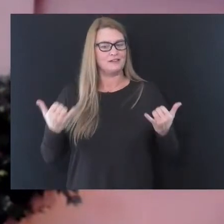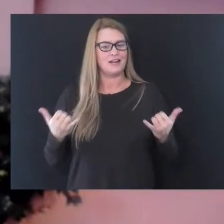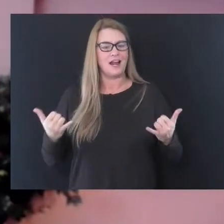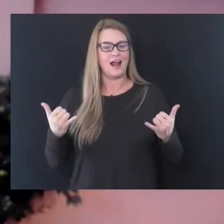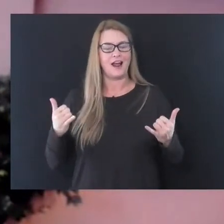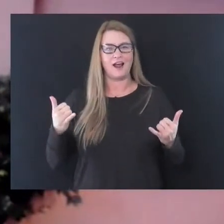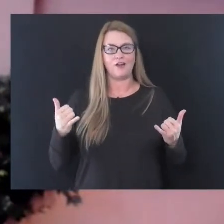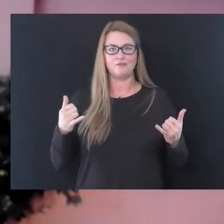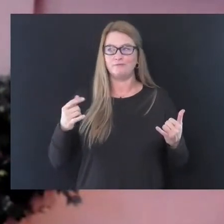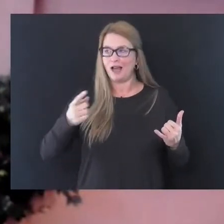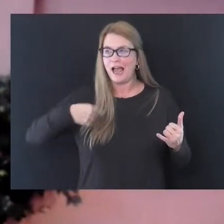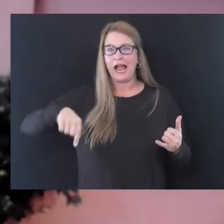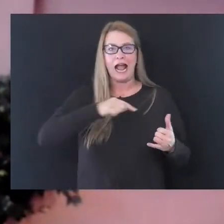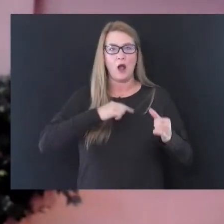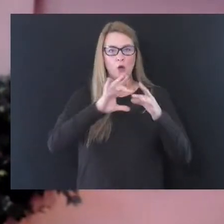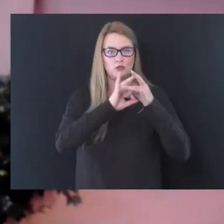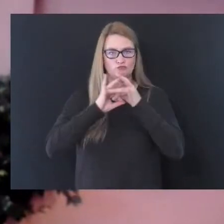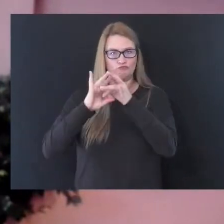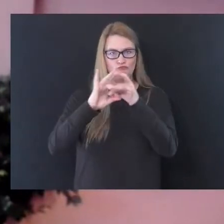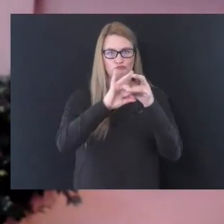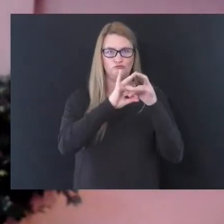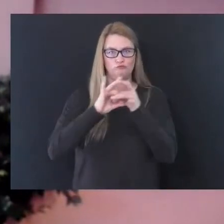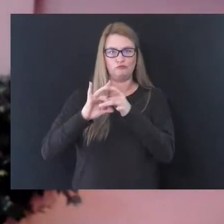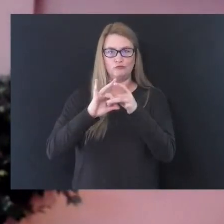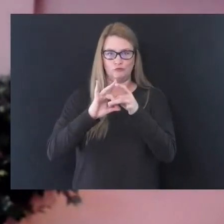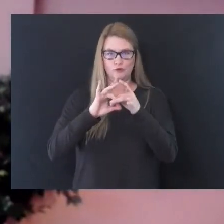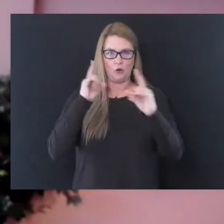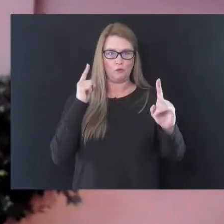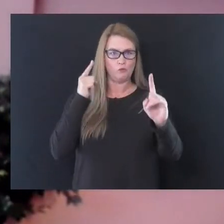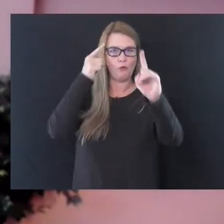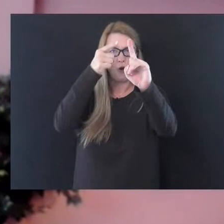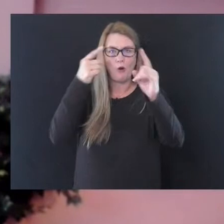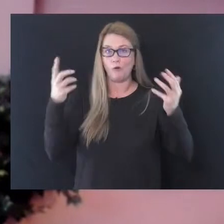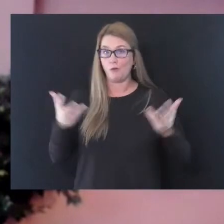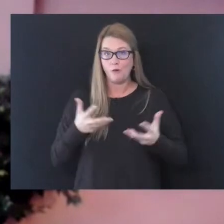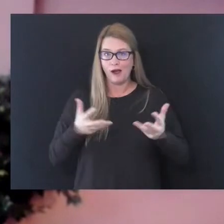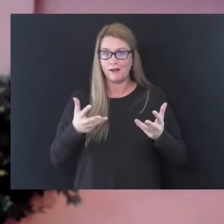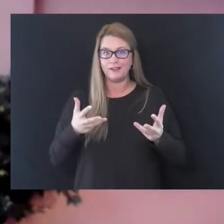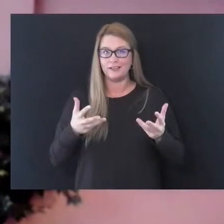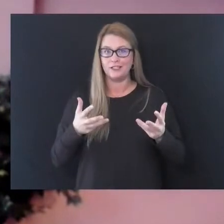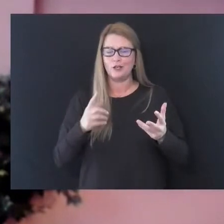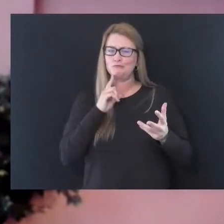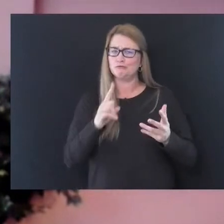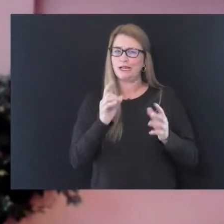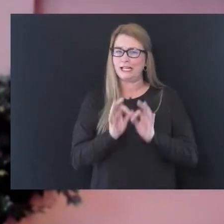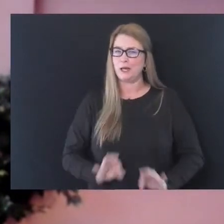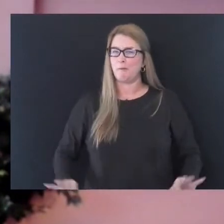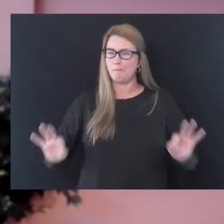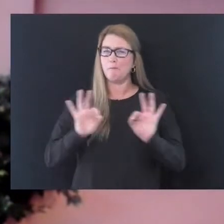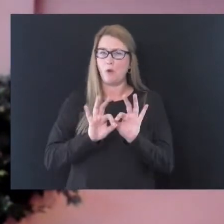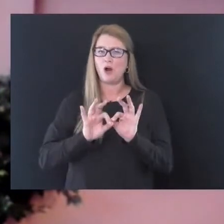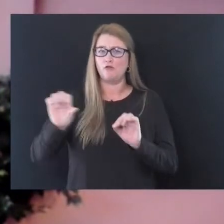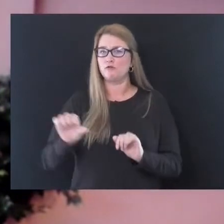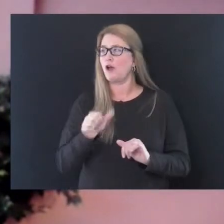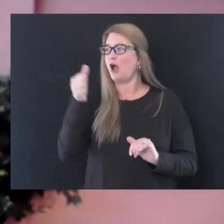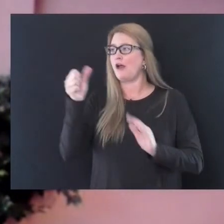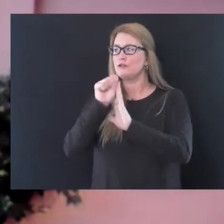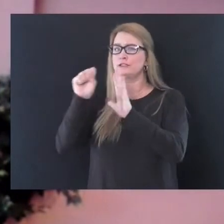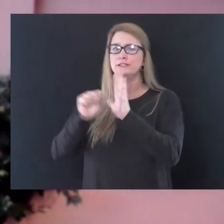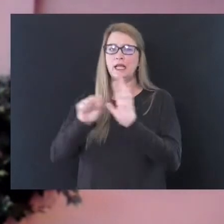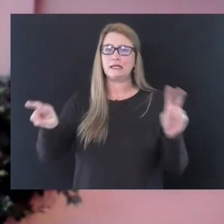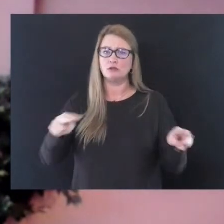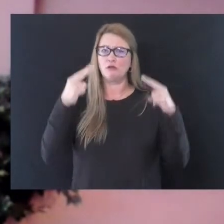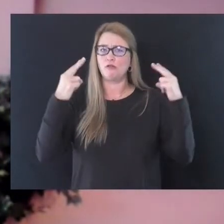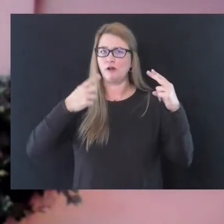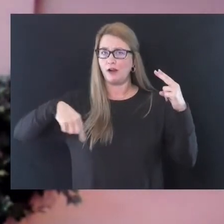united purpose that we share here is something that is really important for the rest of the country as well. And I